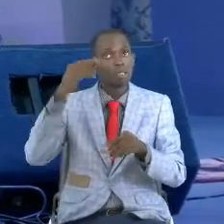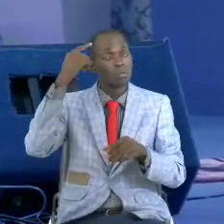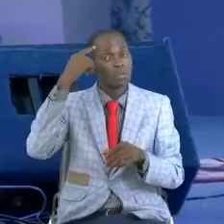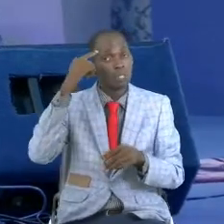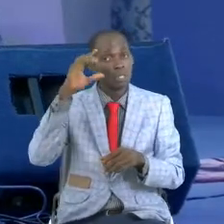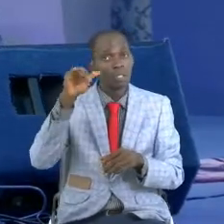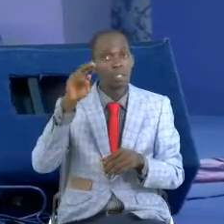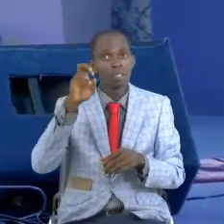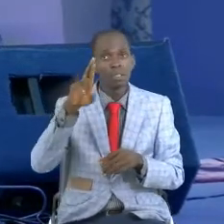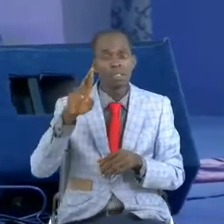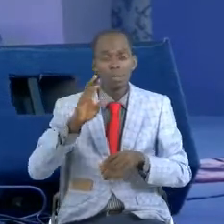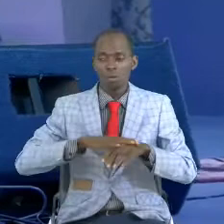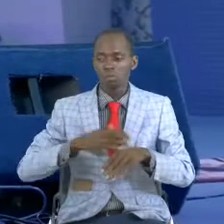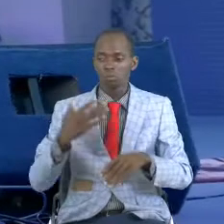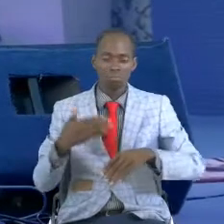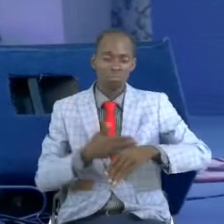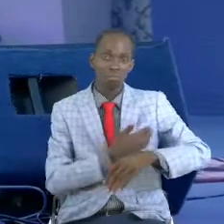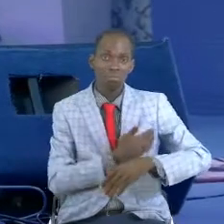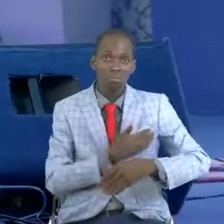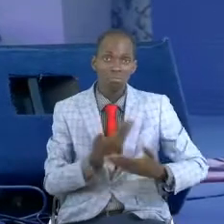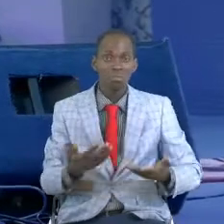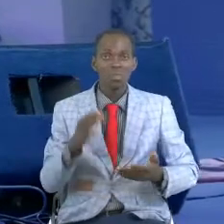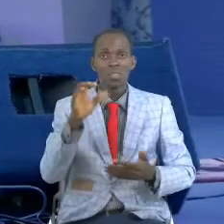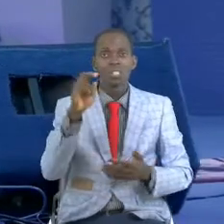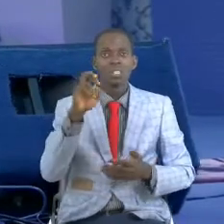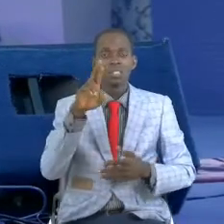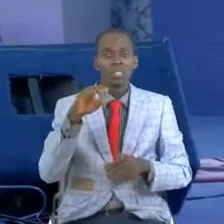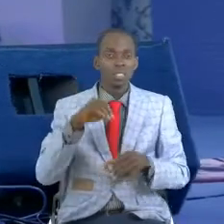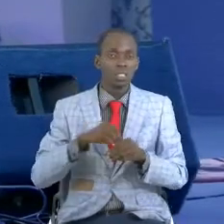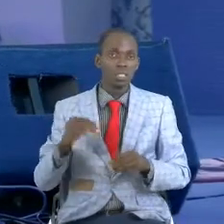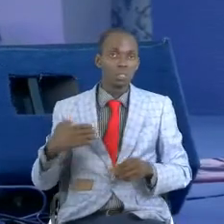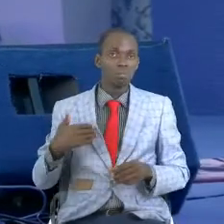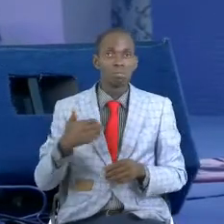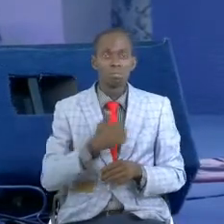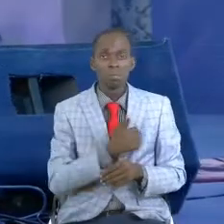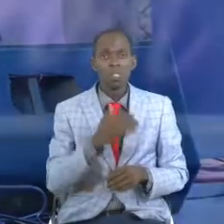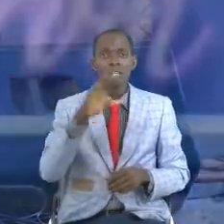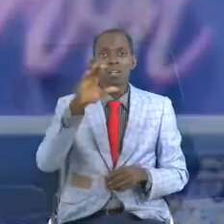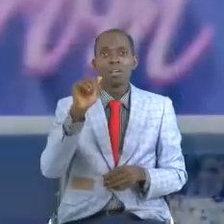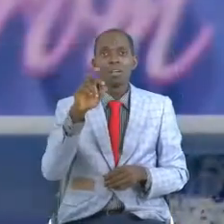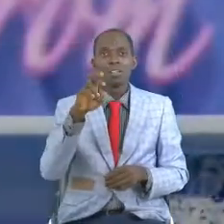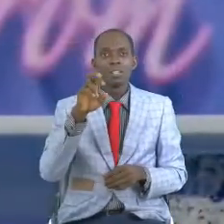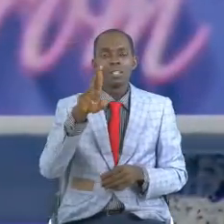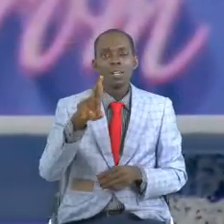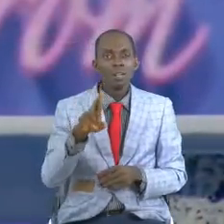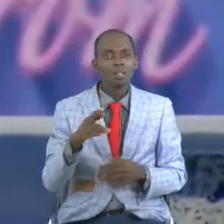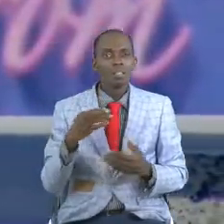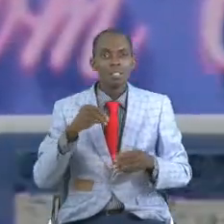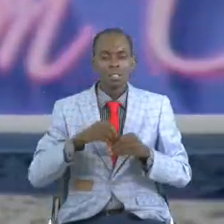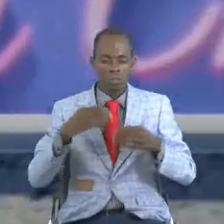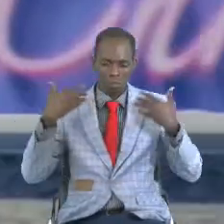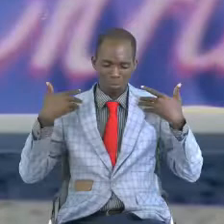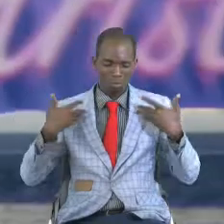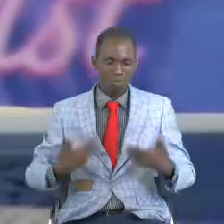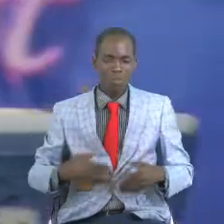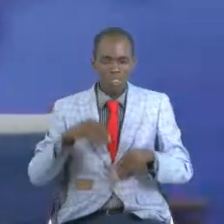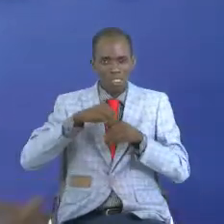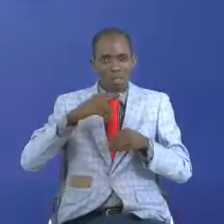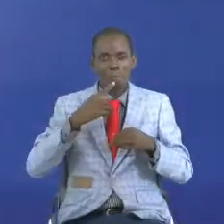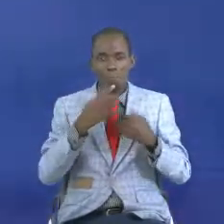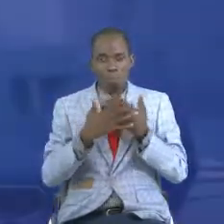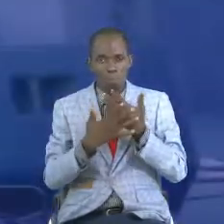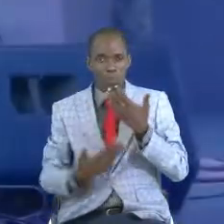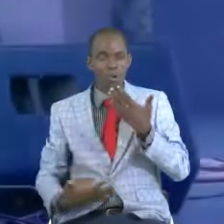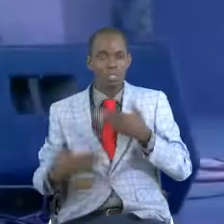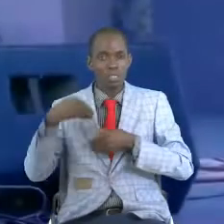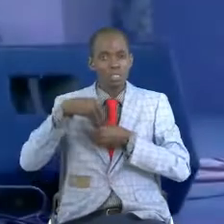armpit, sometimes there's cancer on the breast, sometimes there's cancer, and it is leukemia in all the blood system. But